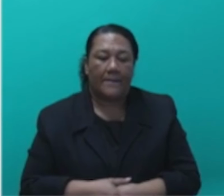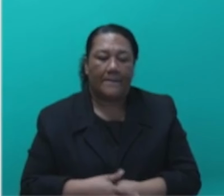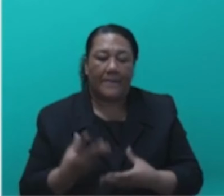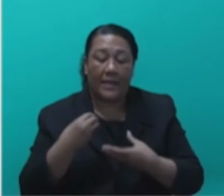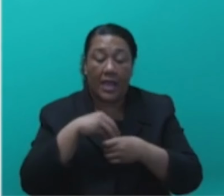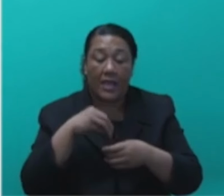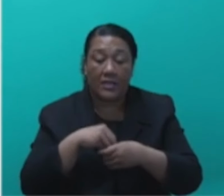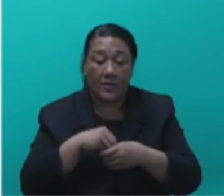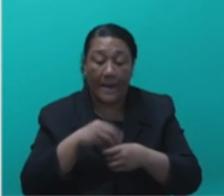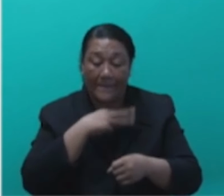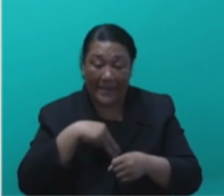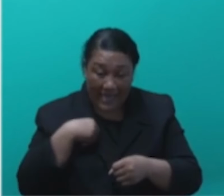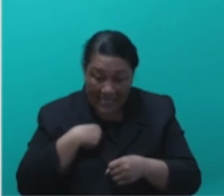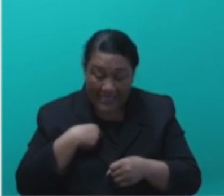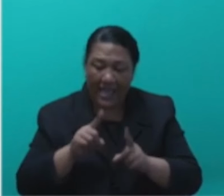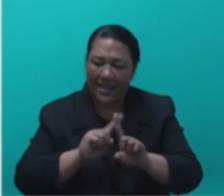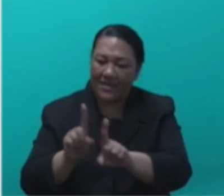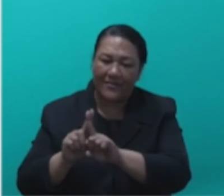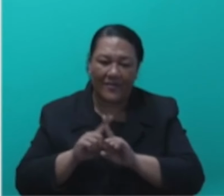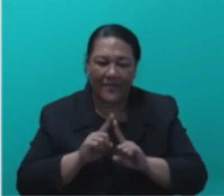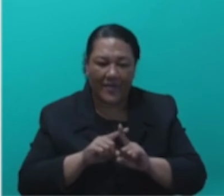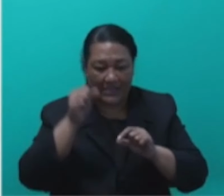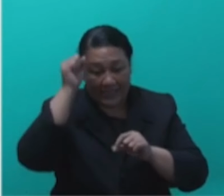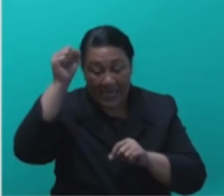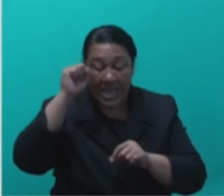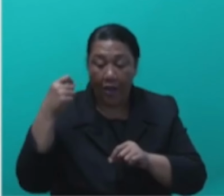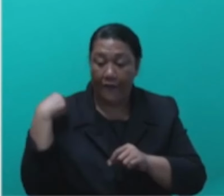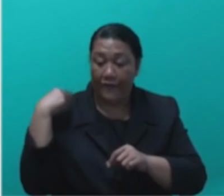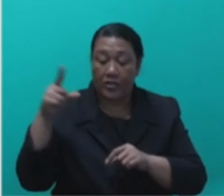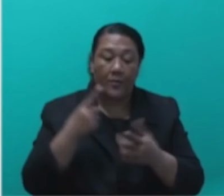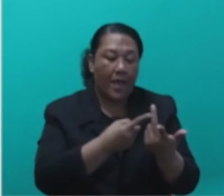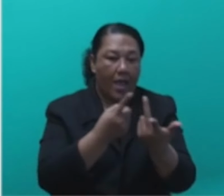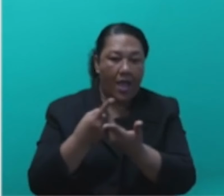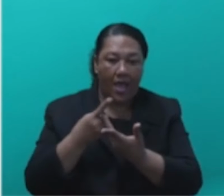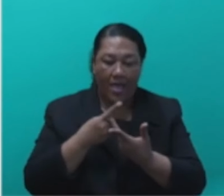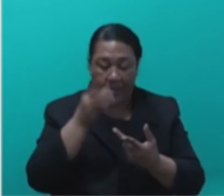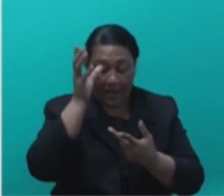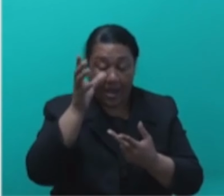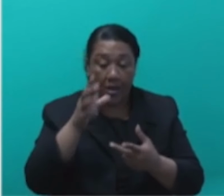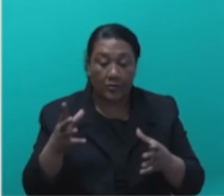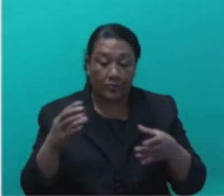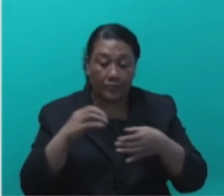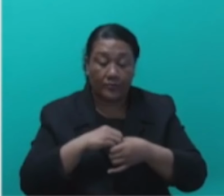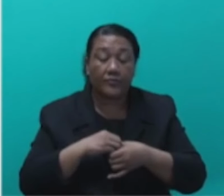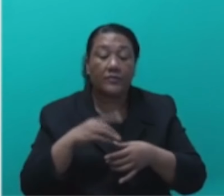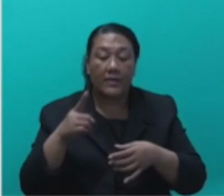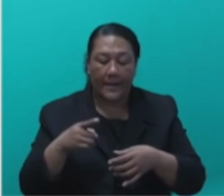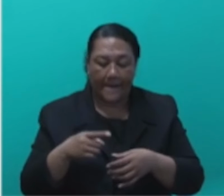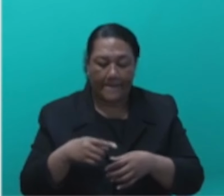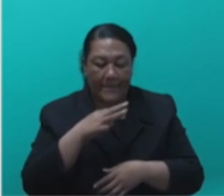officials from our delegation. These included the Minister for Regional Development, Fisheries and Forests,